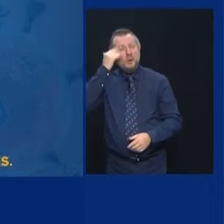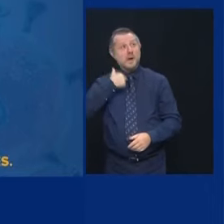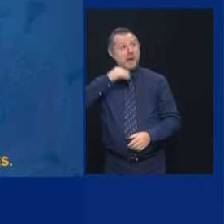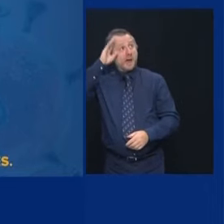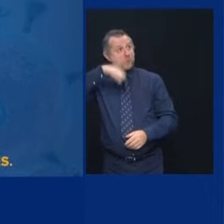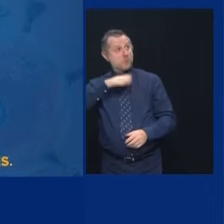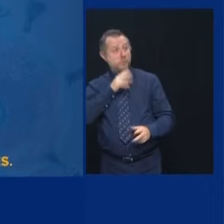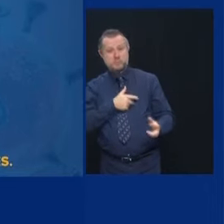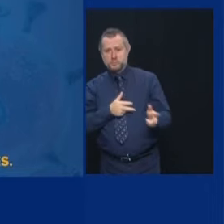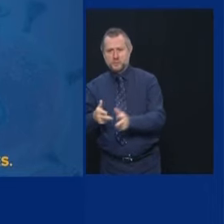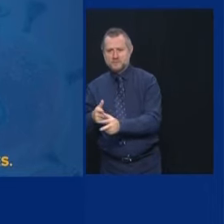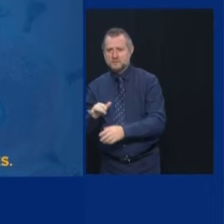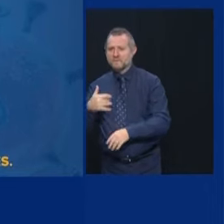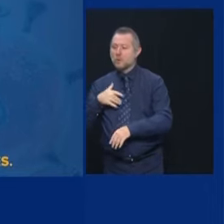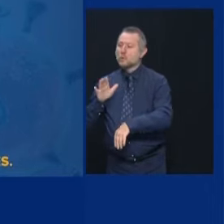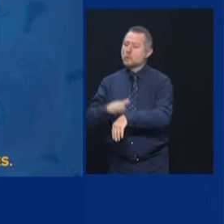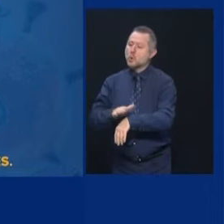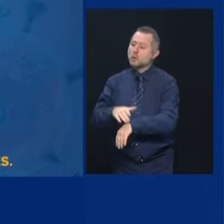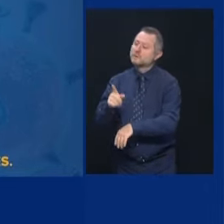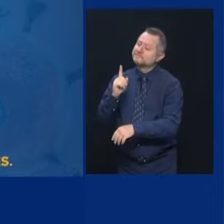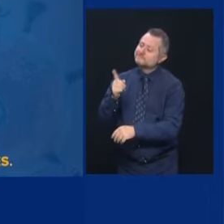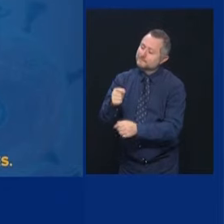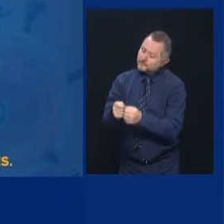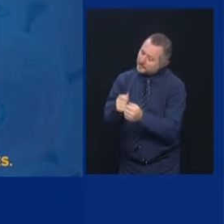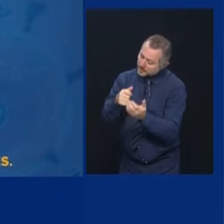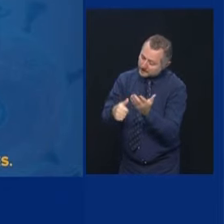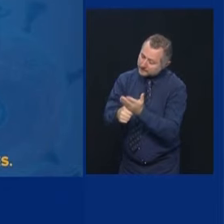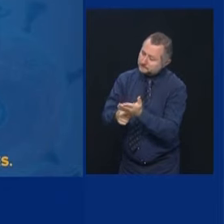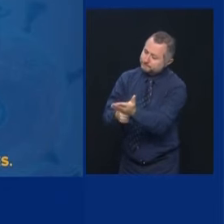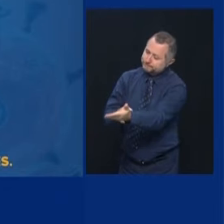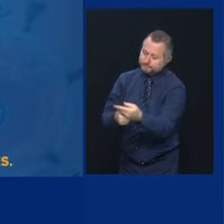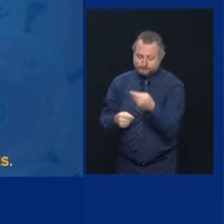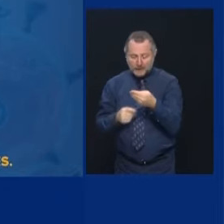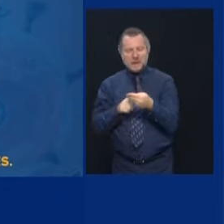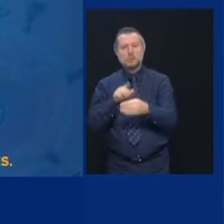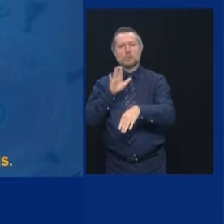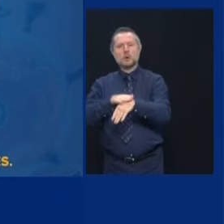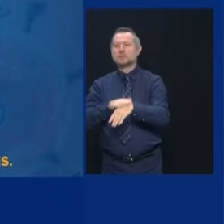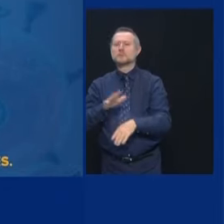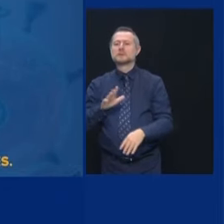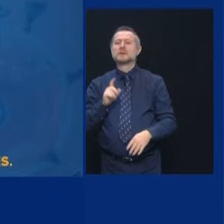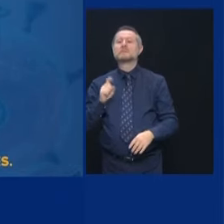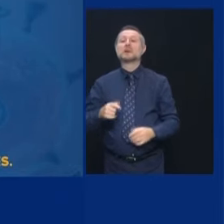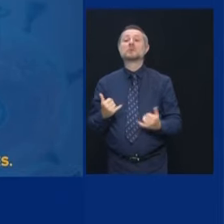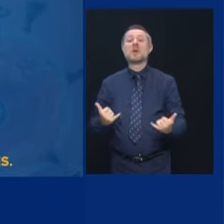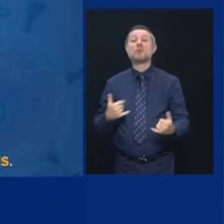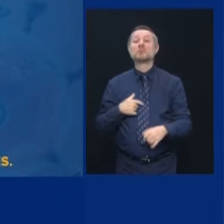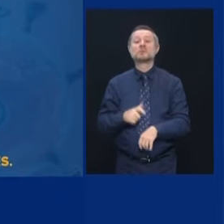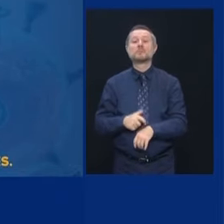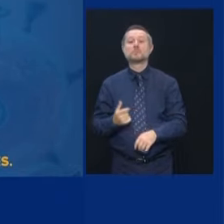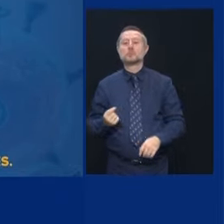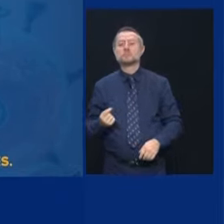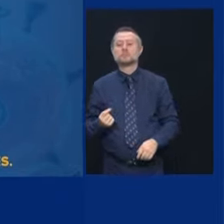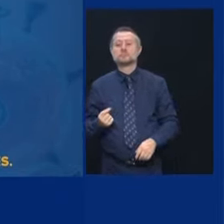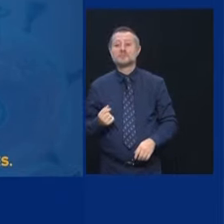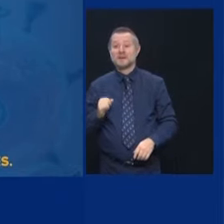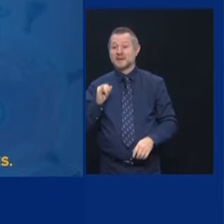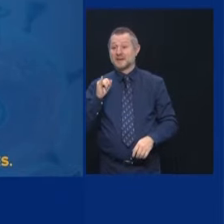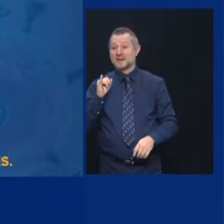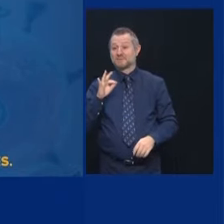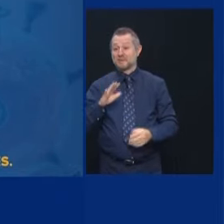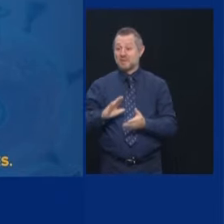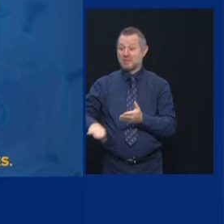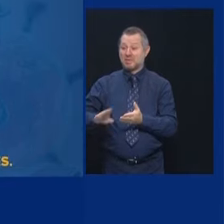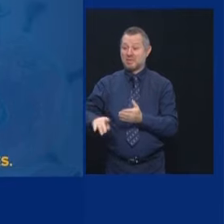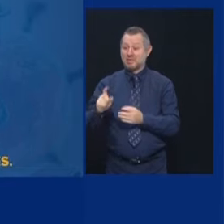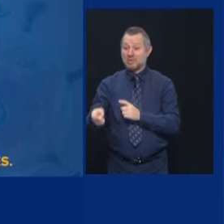that. What you wind up saying is, I got away with it. We've been saying